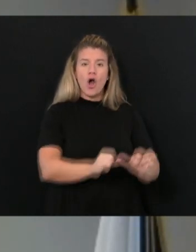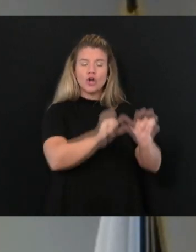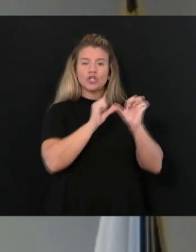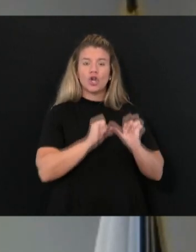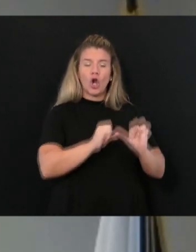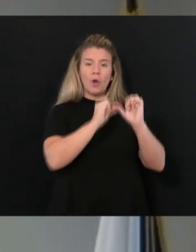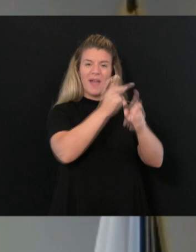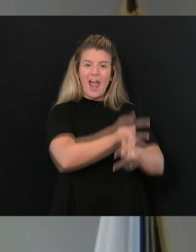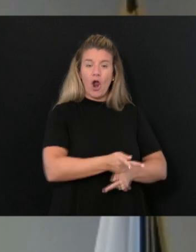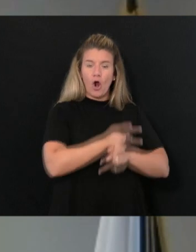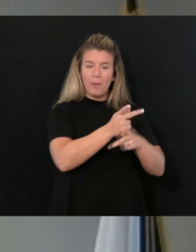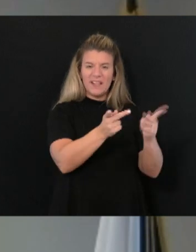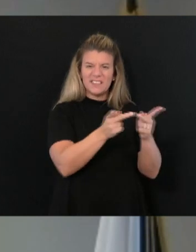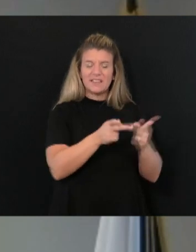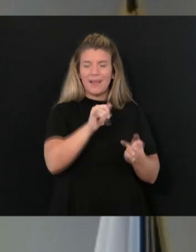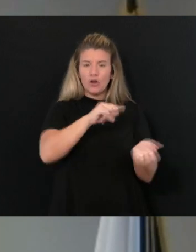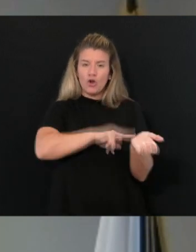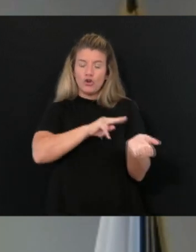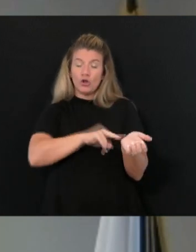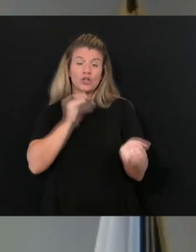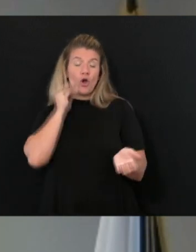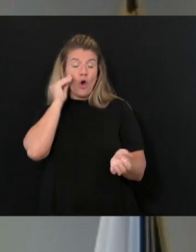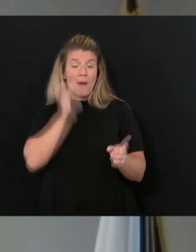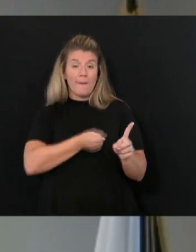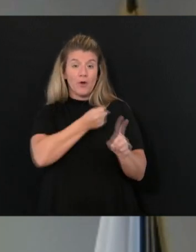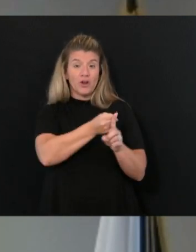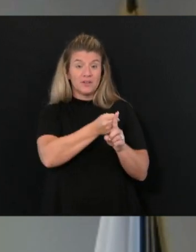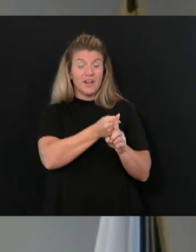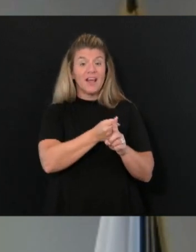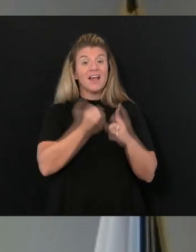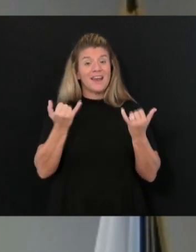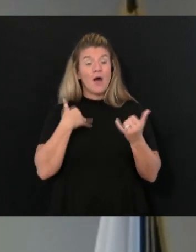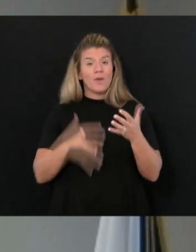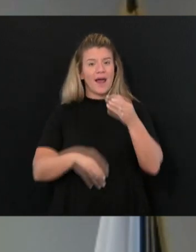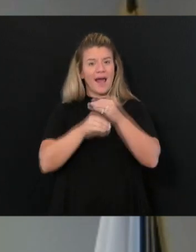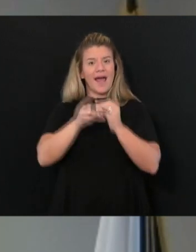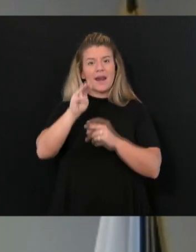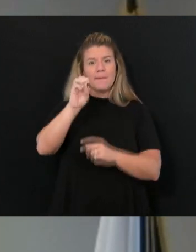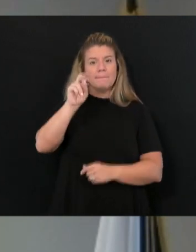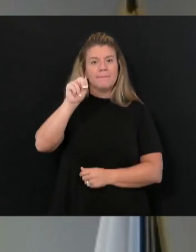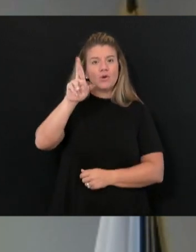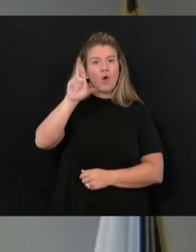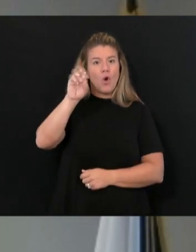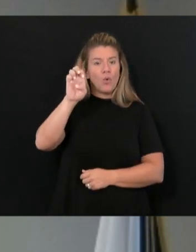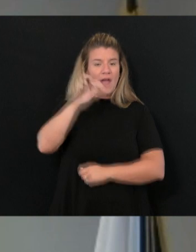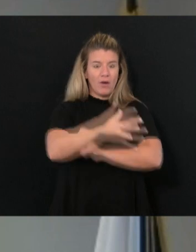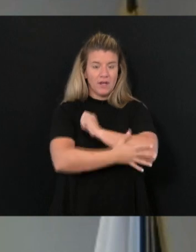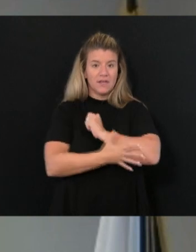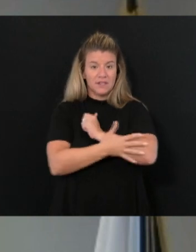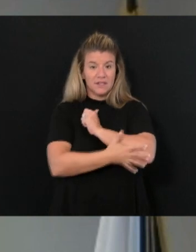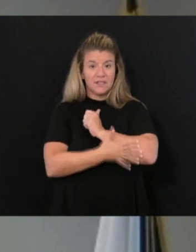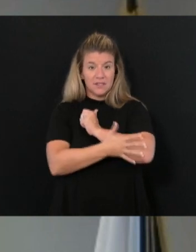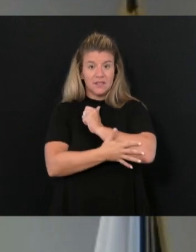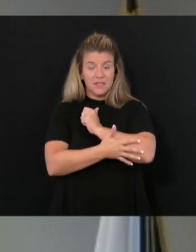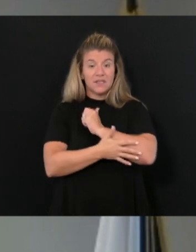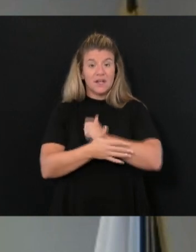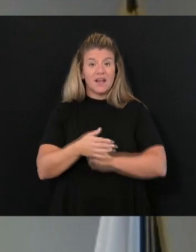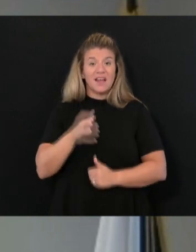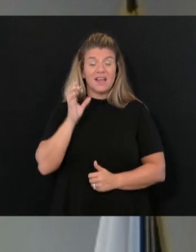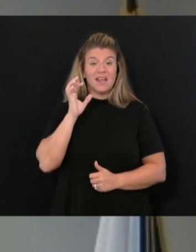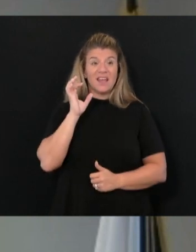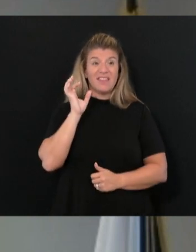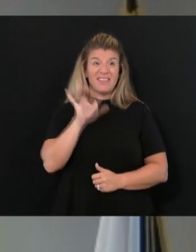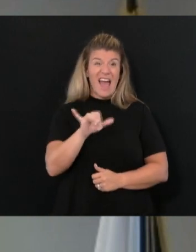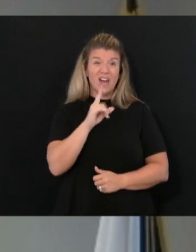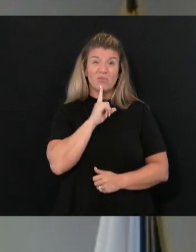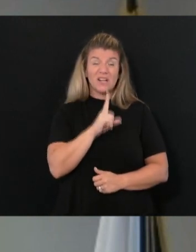home outbreaks. First of all, I want to talk about Monroe County that has popped up in the last 2 days,